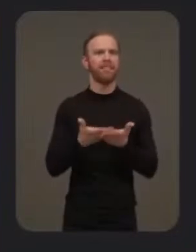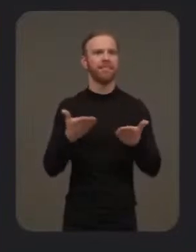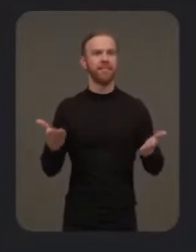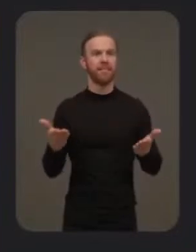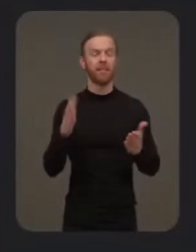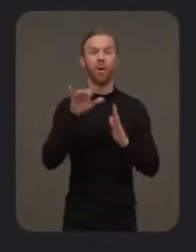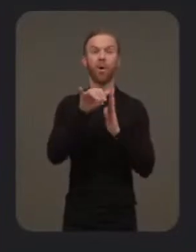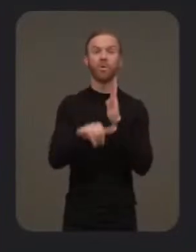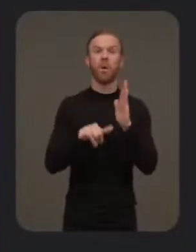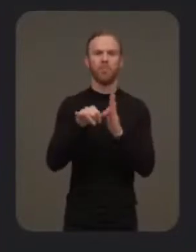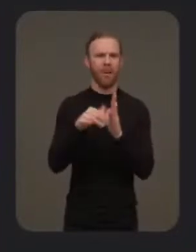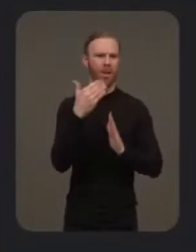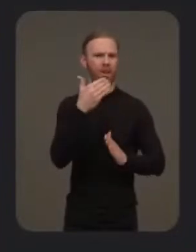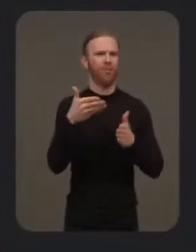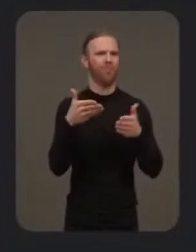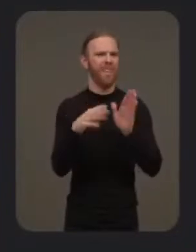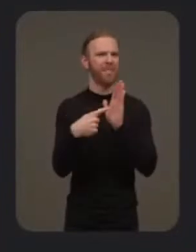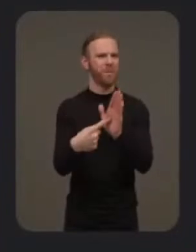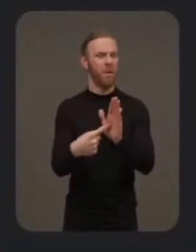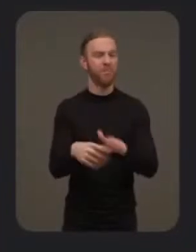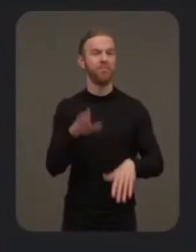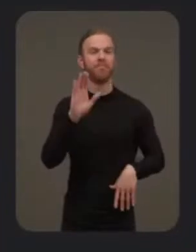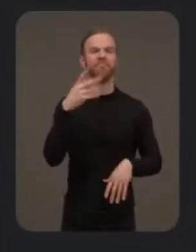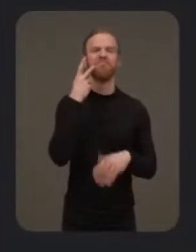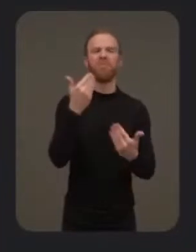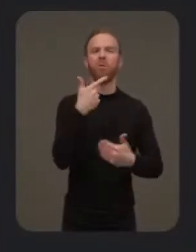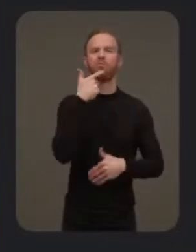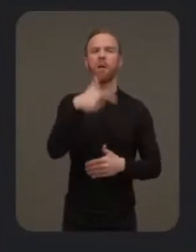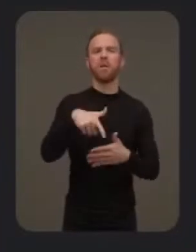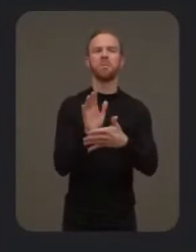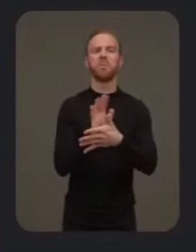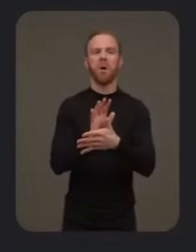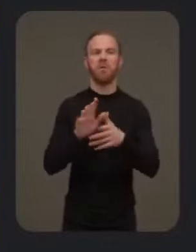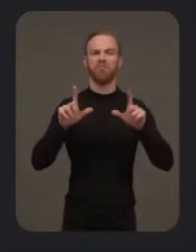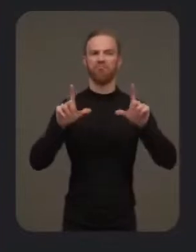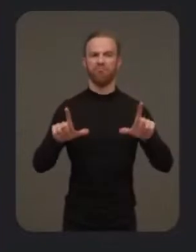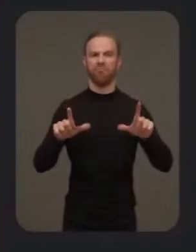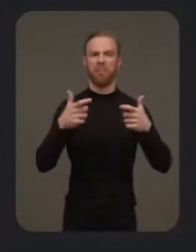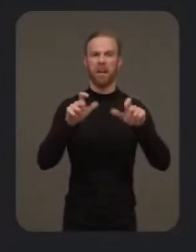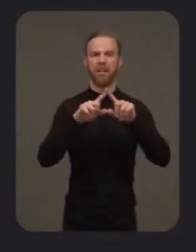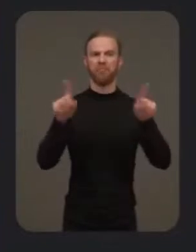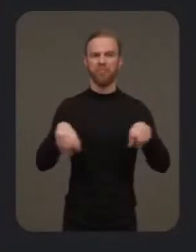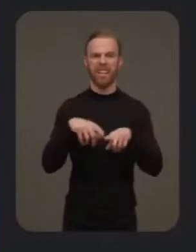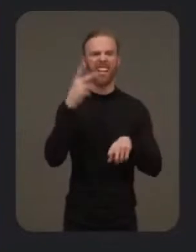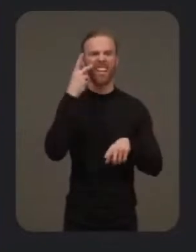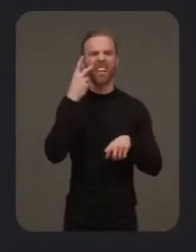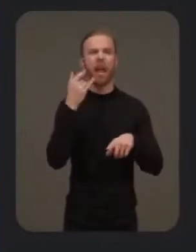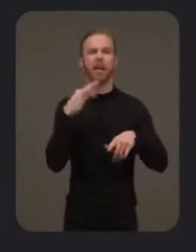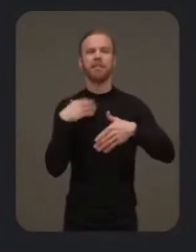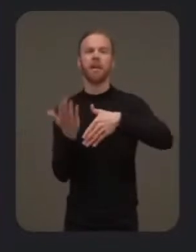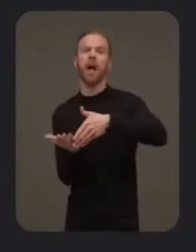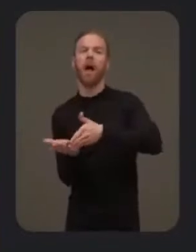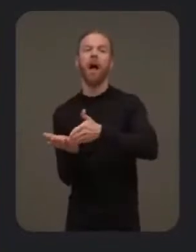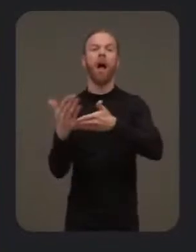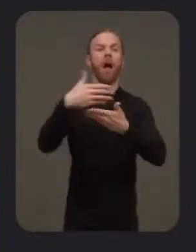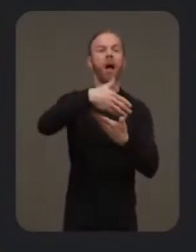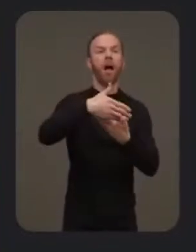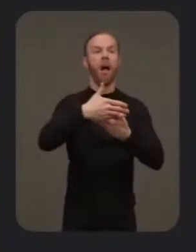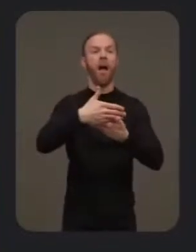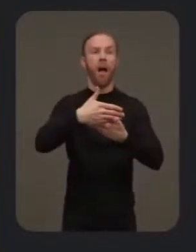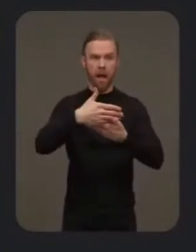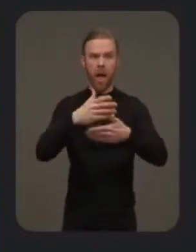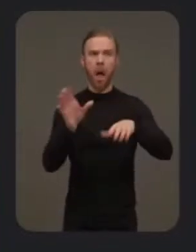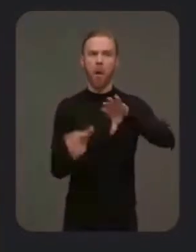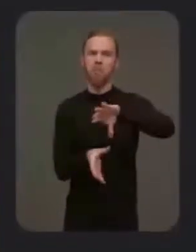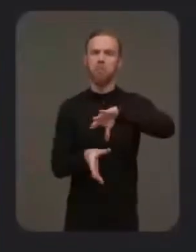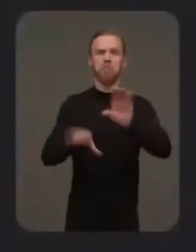really great showcase for this. So let's start watching this video on the big screen. Now, look what happens when I fold a device at right angles.